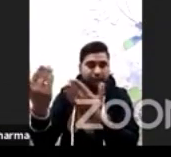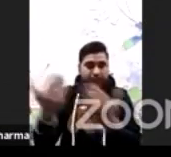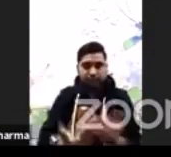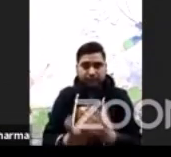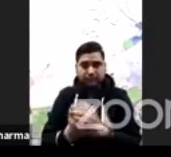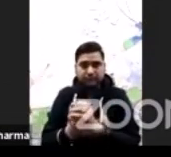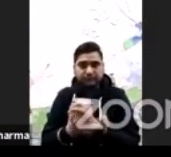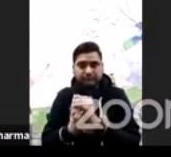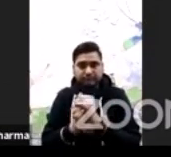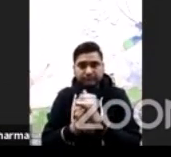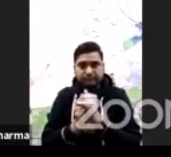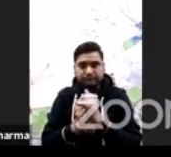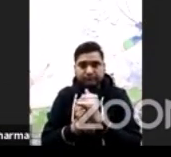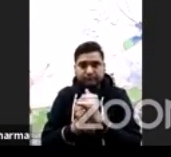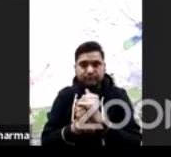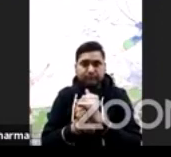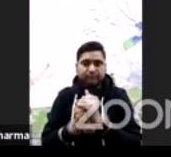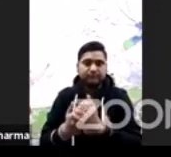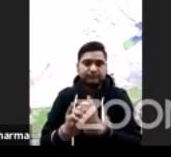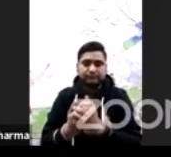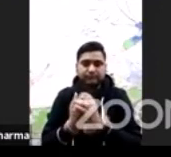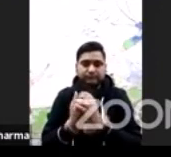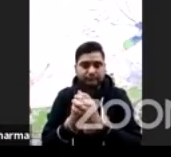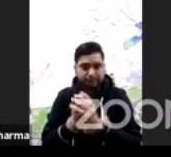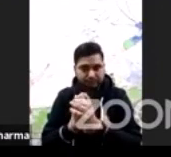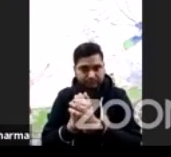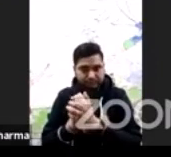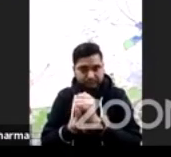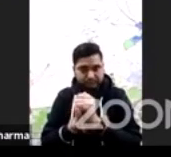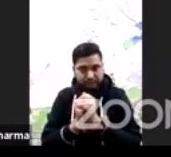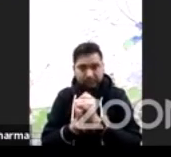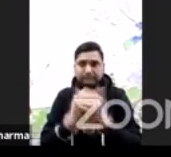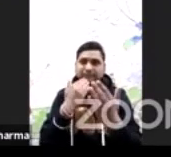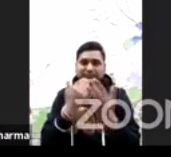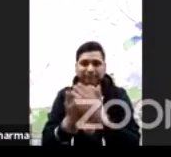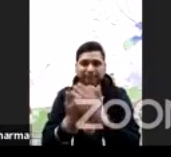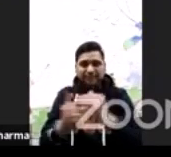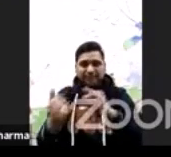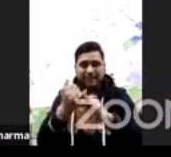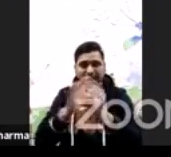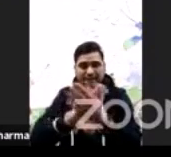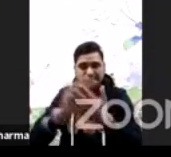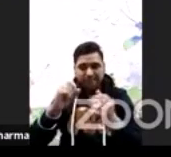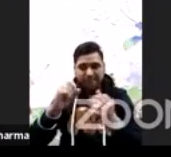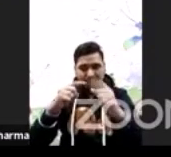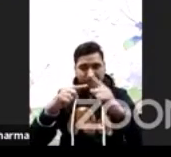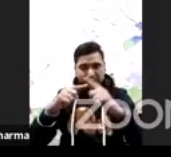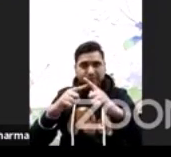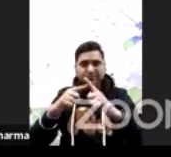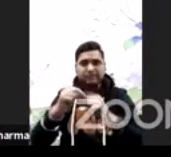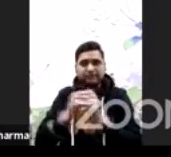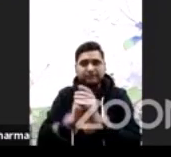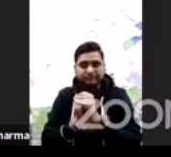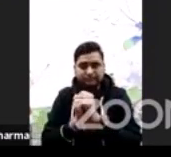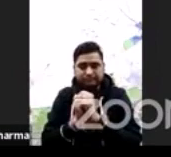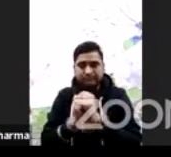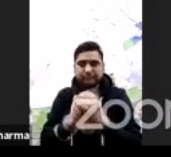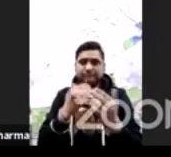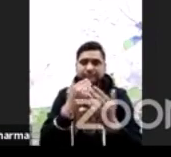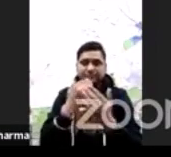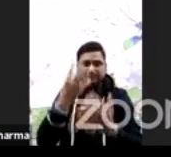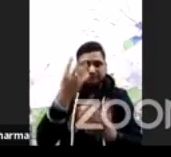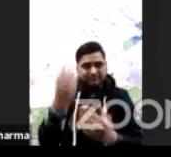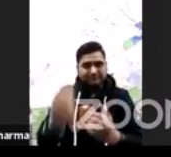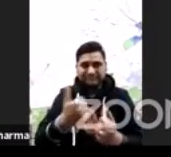forwards. Over to you, Srijit. Thank you, Shivapriya. Good evening, everyone. Wow, what a